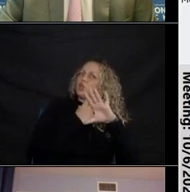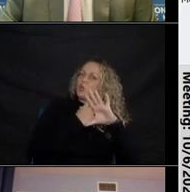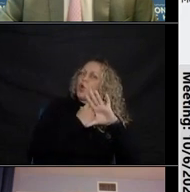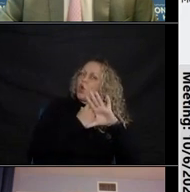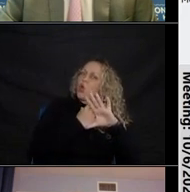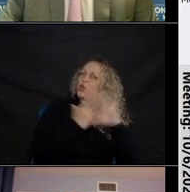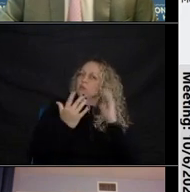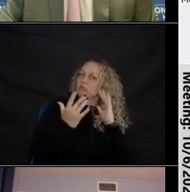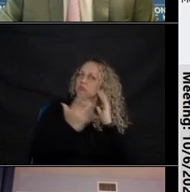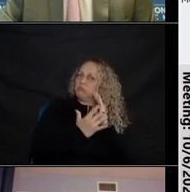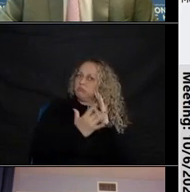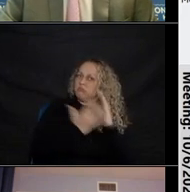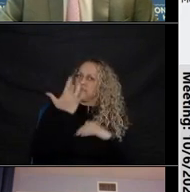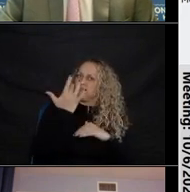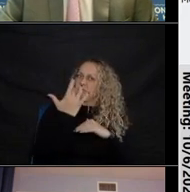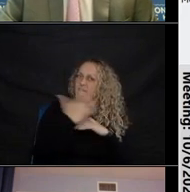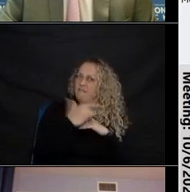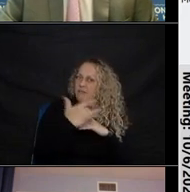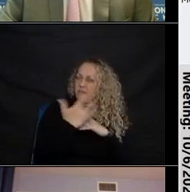to be available.